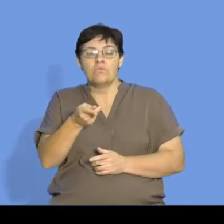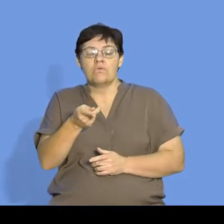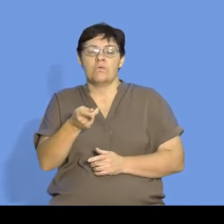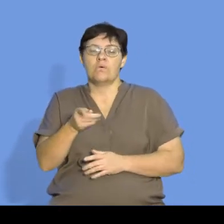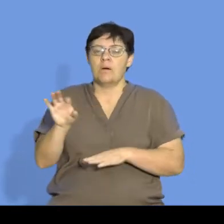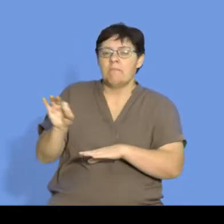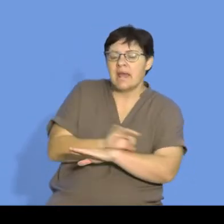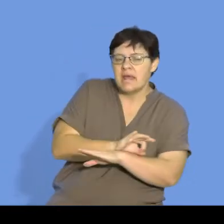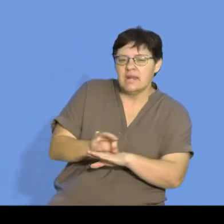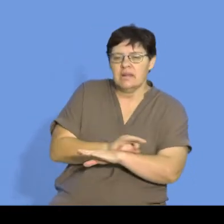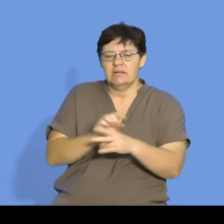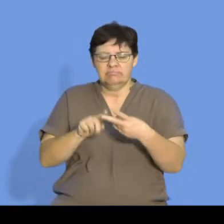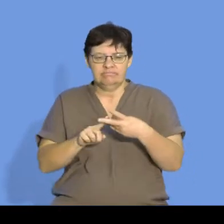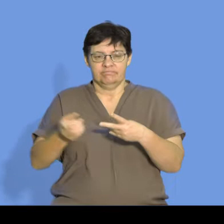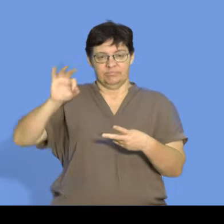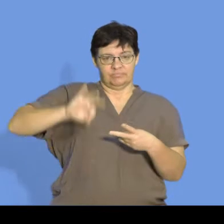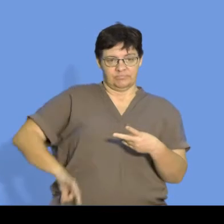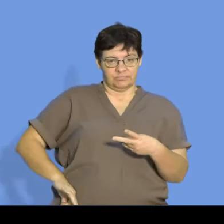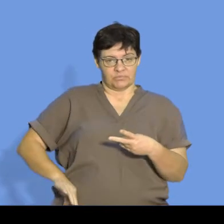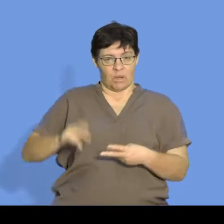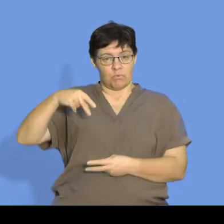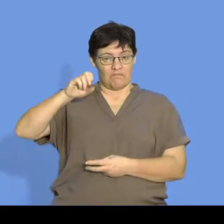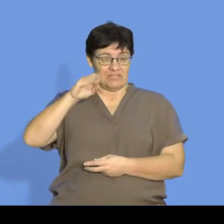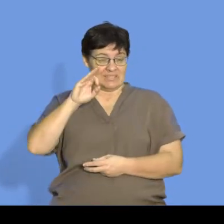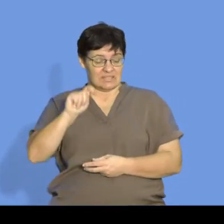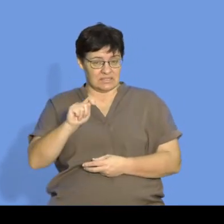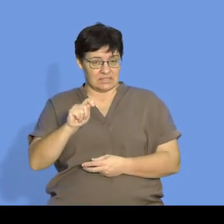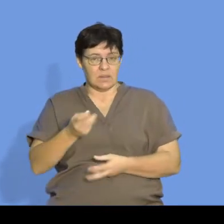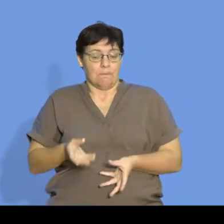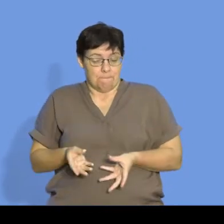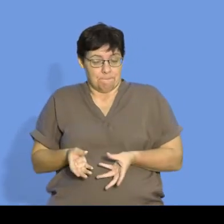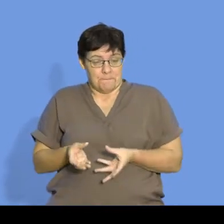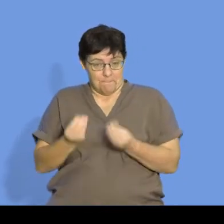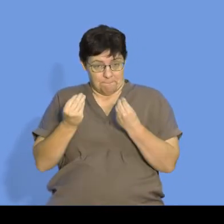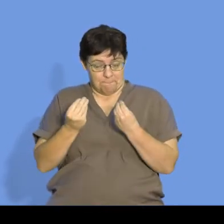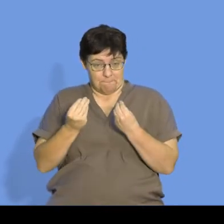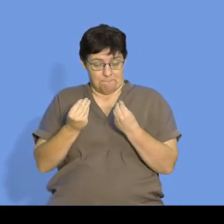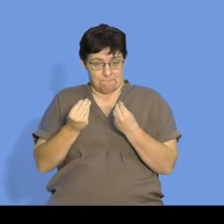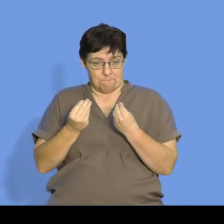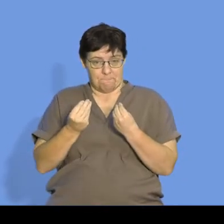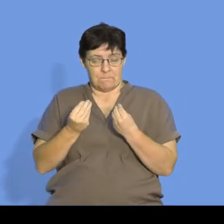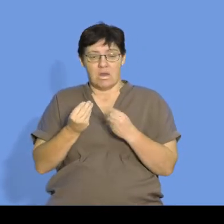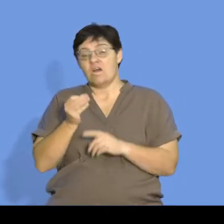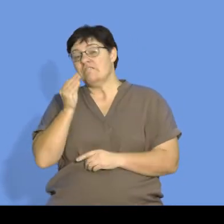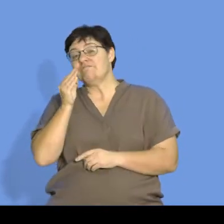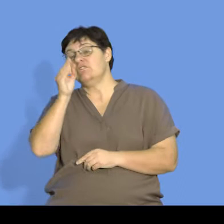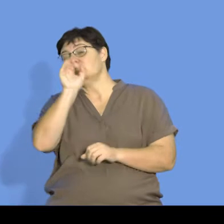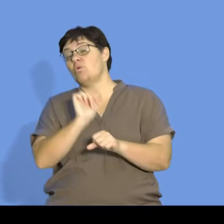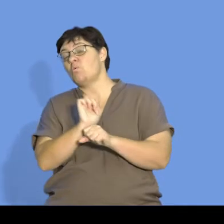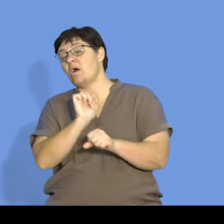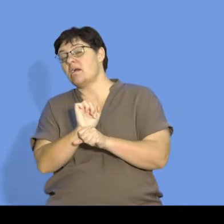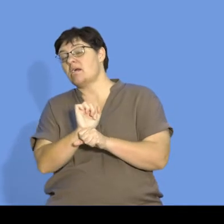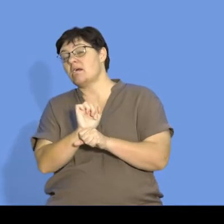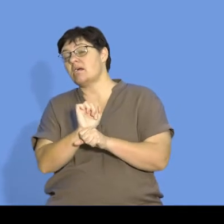predict the amount of profit the enterprise will generate through its future